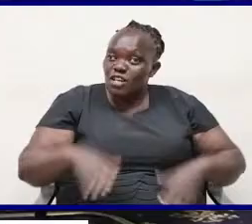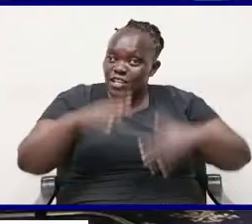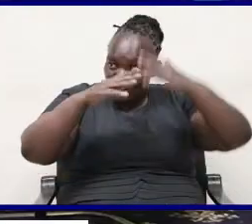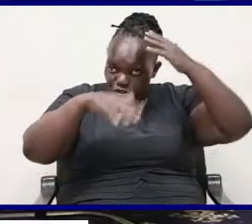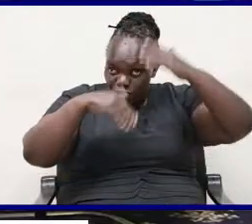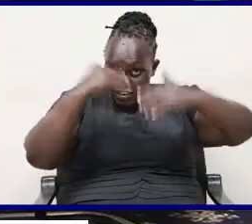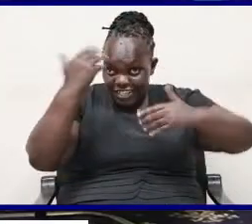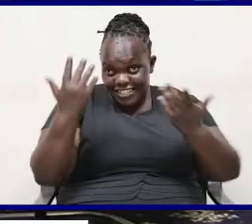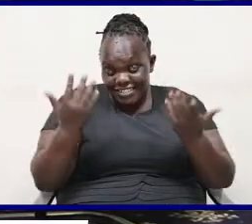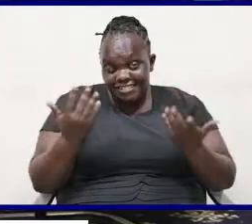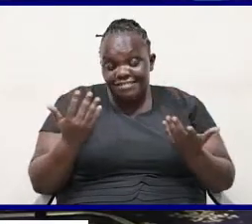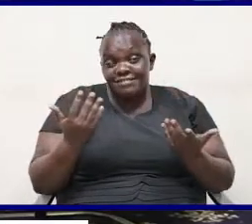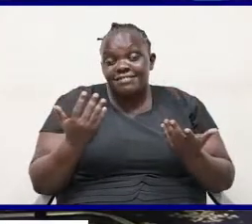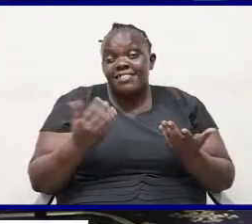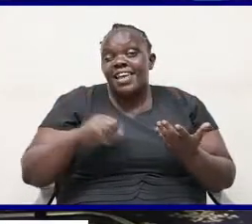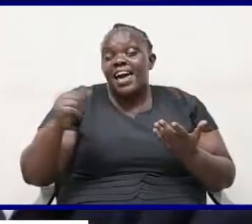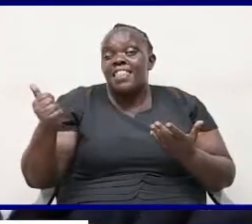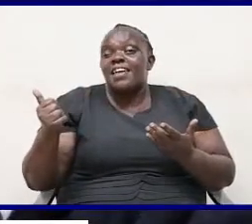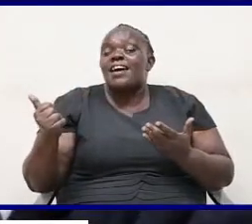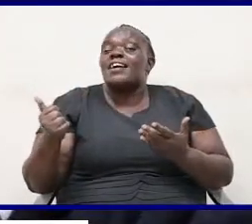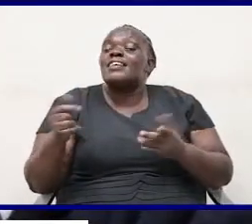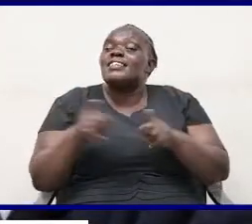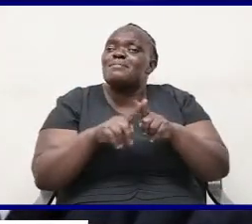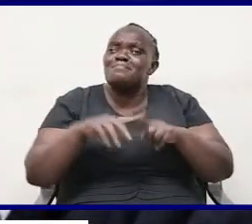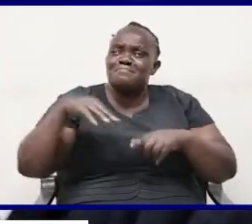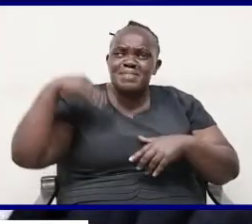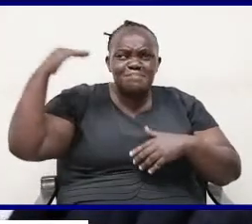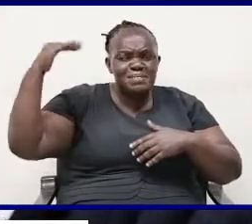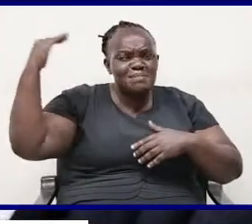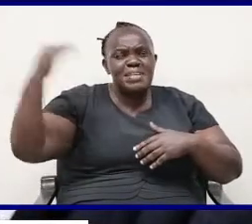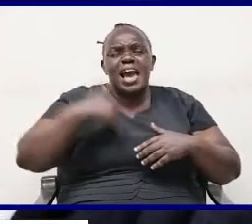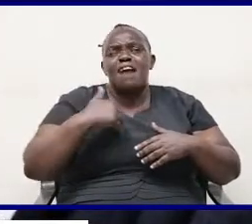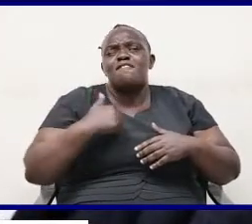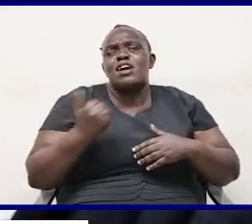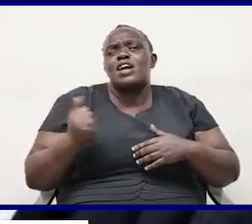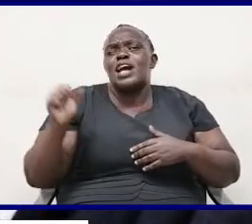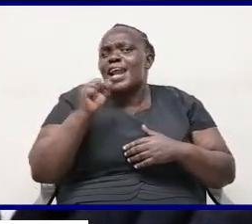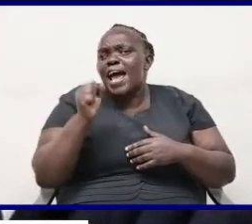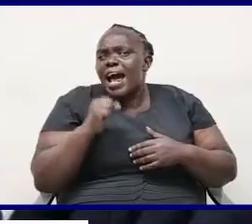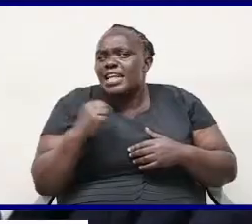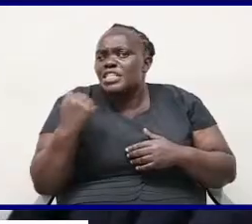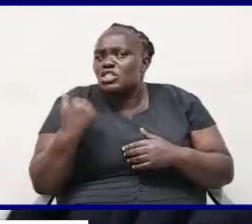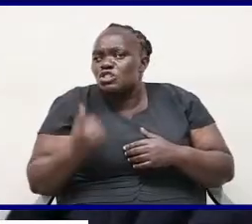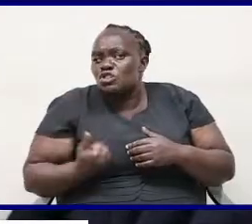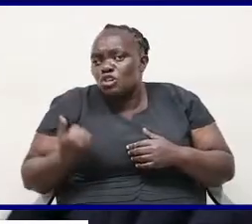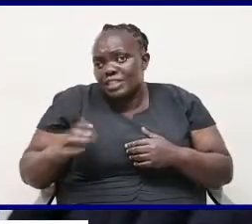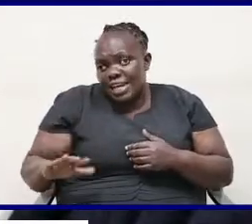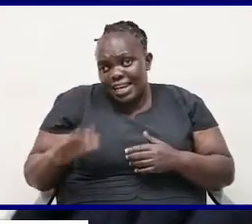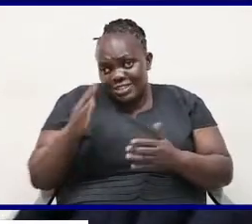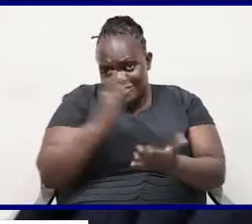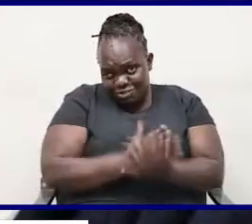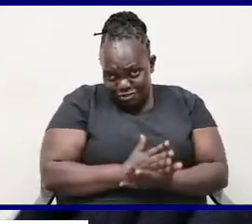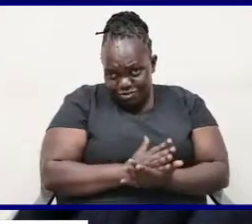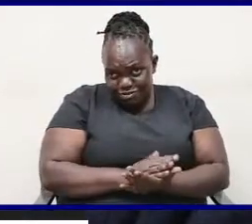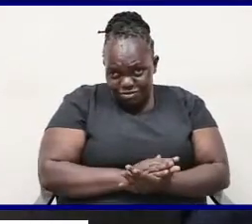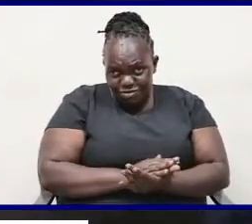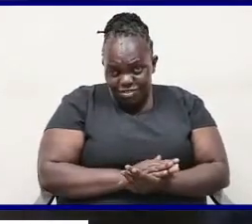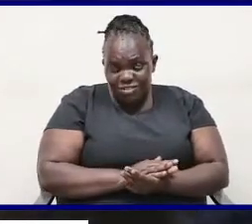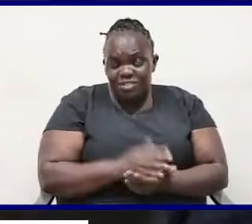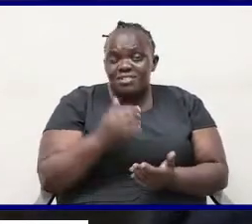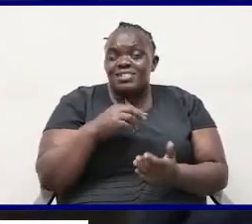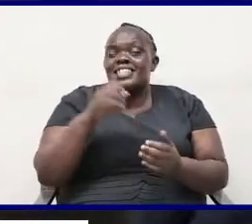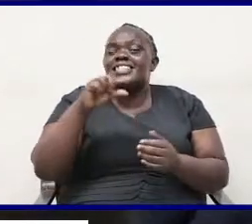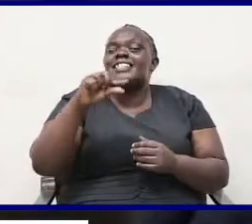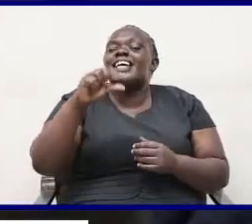now. Wow. The other ones are big, and I also have a granddaughter. Wonderful. Kwa hivyo nyinyi majenzi mkuwe na heshima kidogo hapa